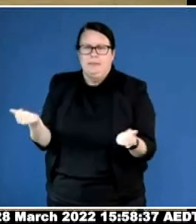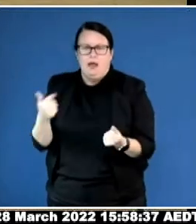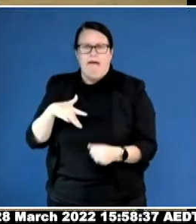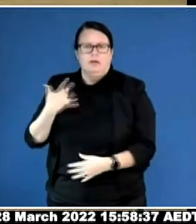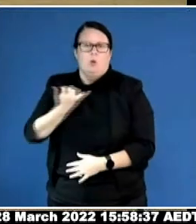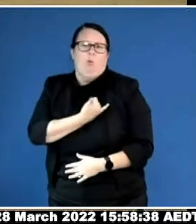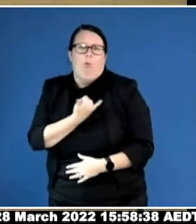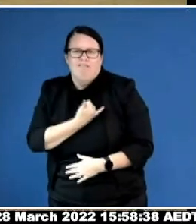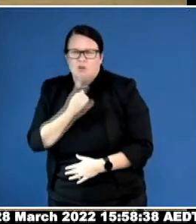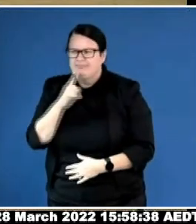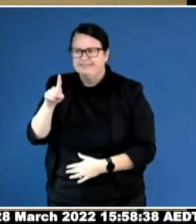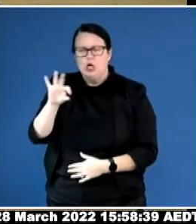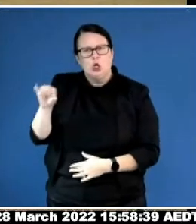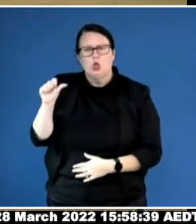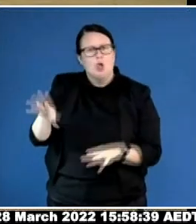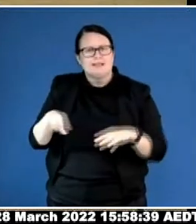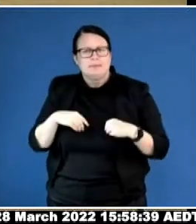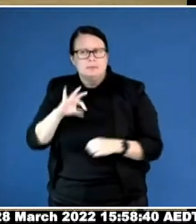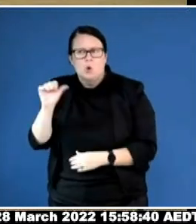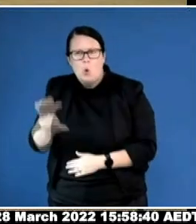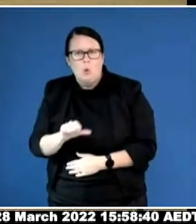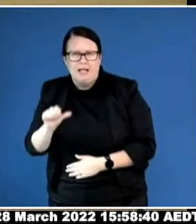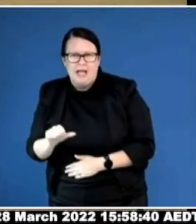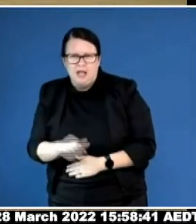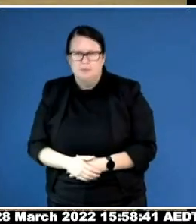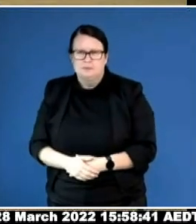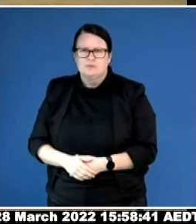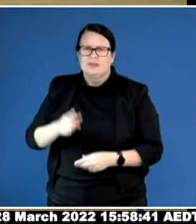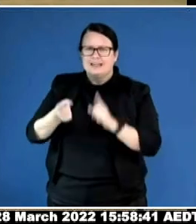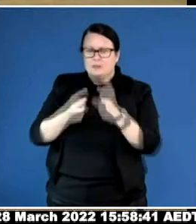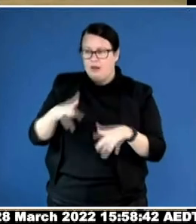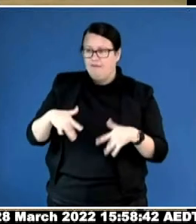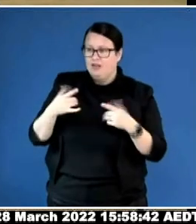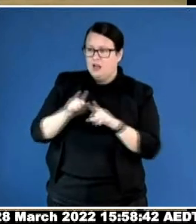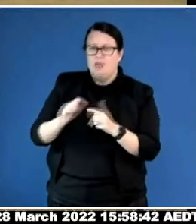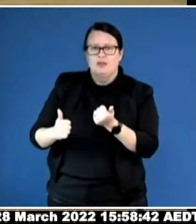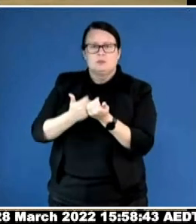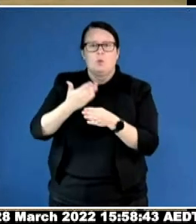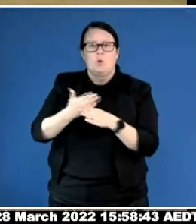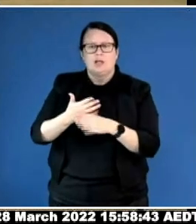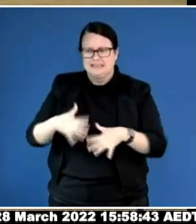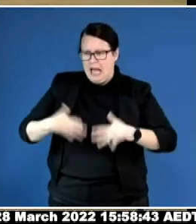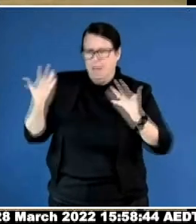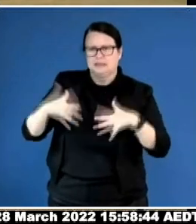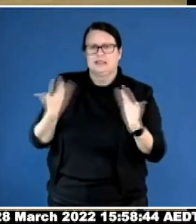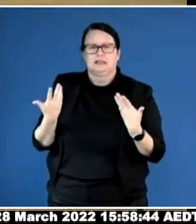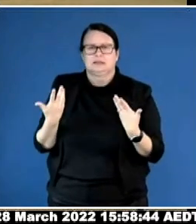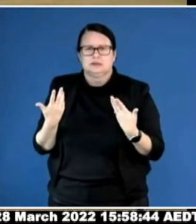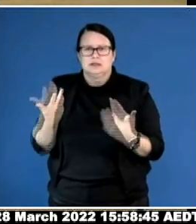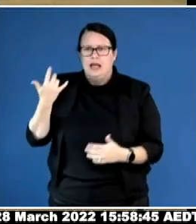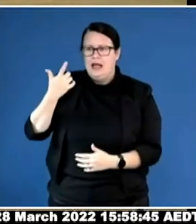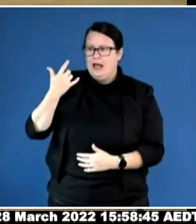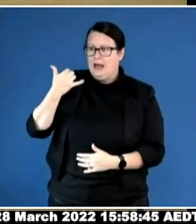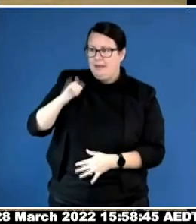by saying that something isn't okay. Then sometimes I feel like support workers get upset with me, and maybe because I found it